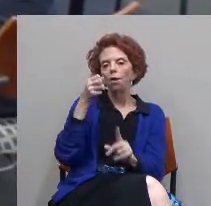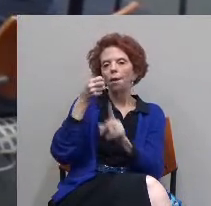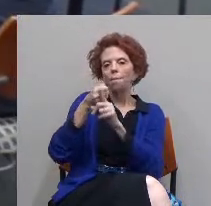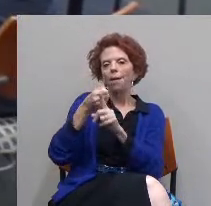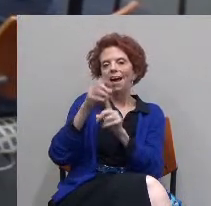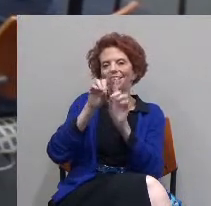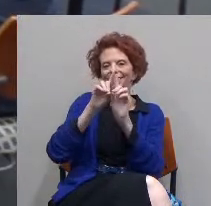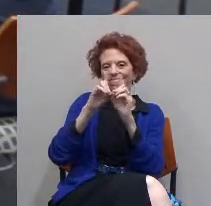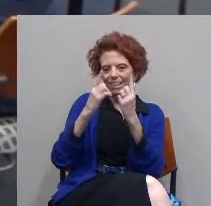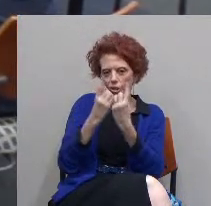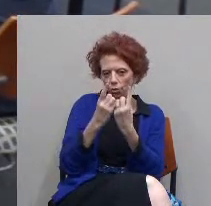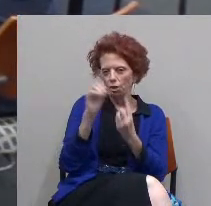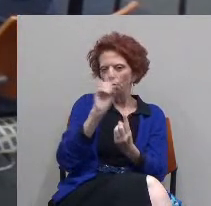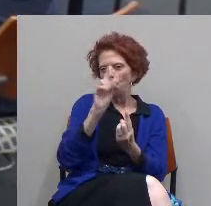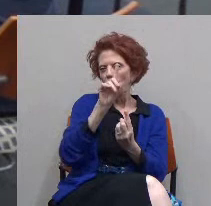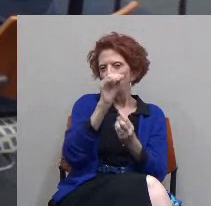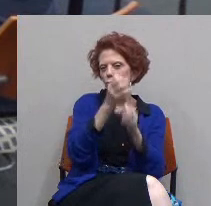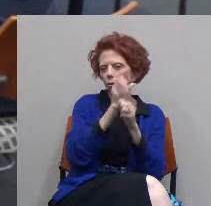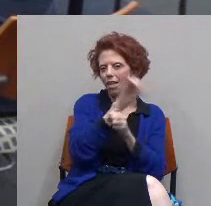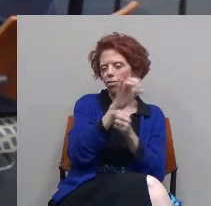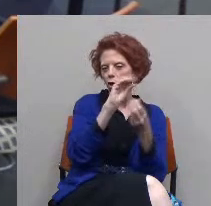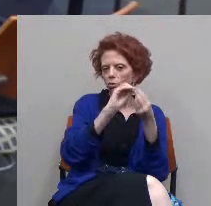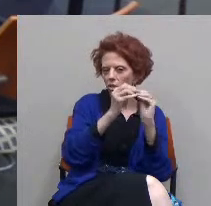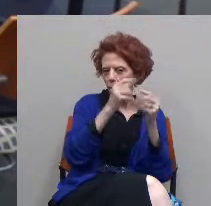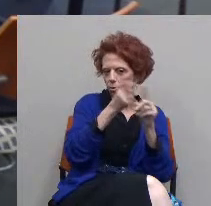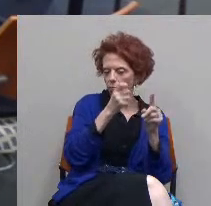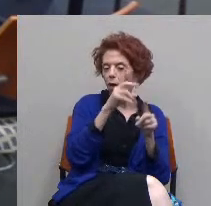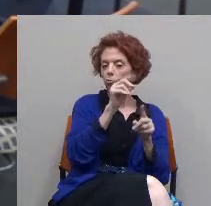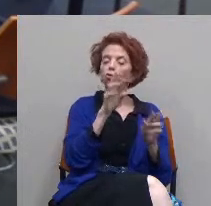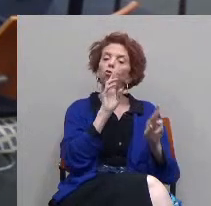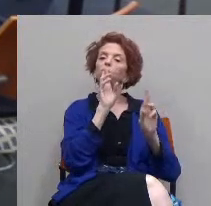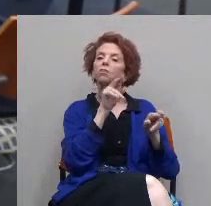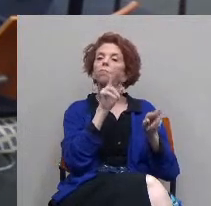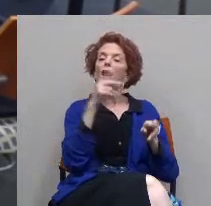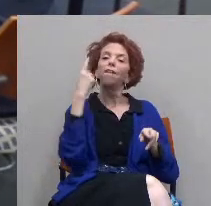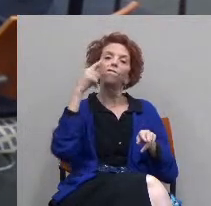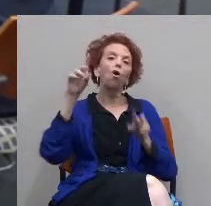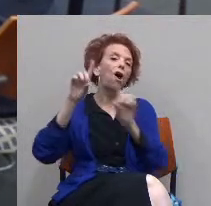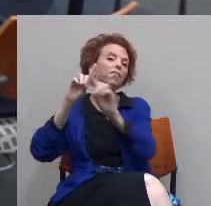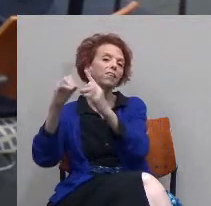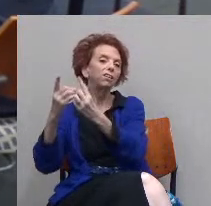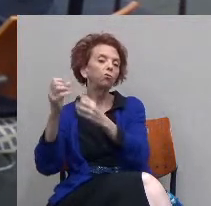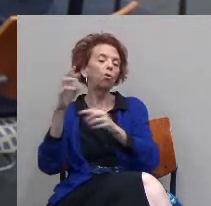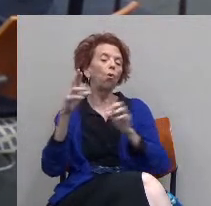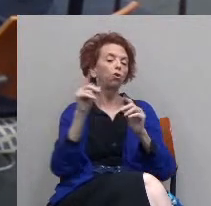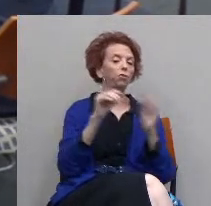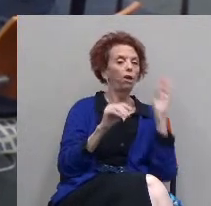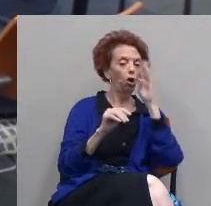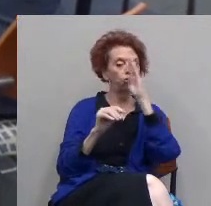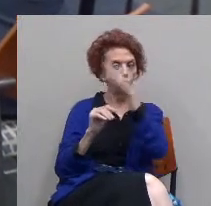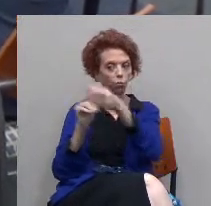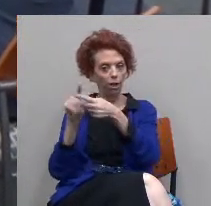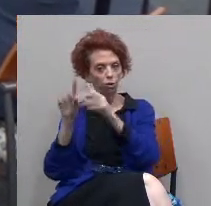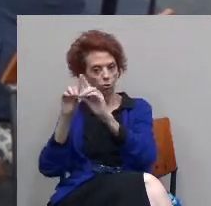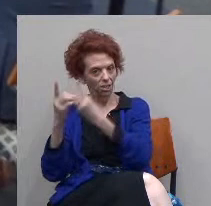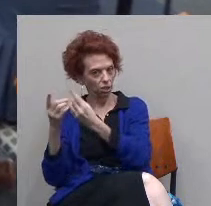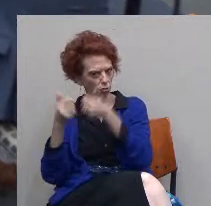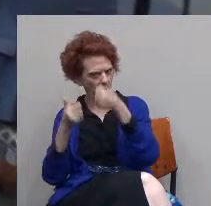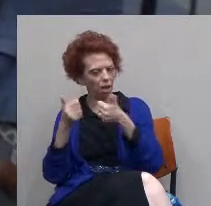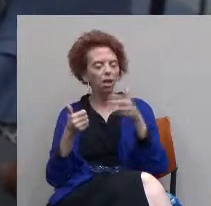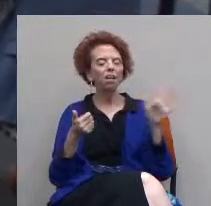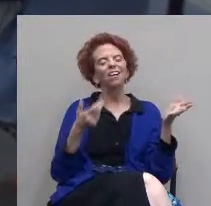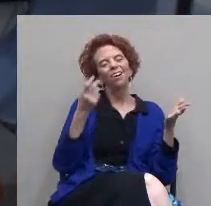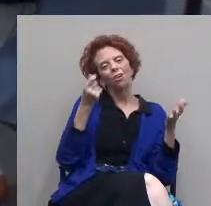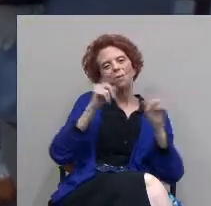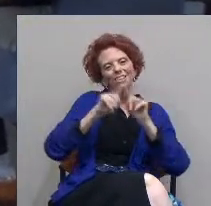districts, where do you get those numbers from? Do you respond on their behalf, or do they go to the districts? So it's a little different each time.